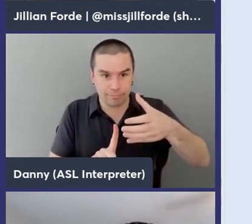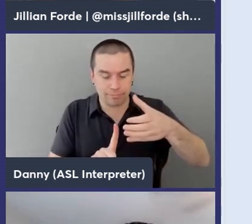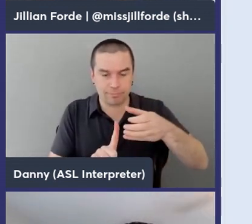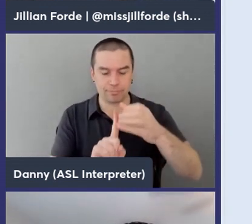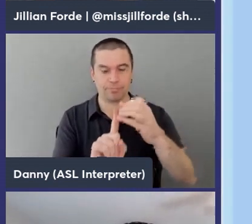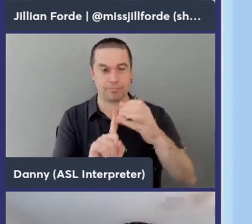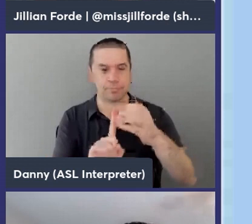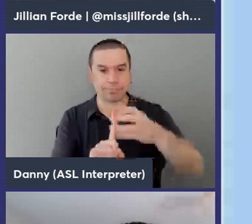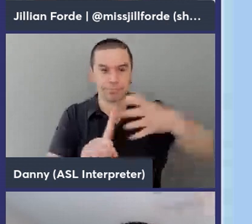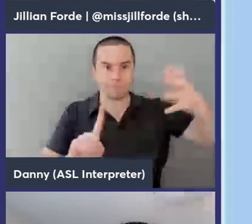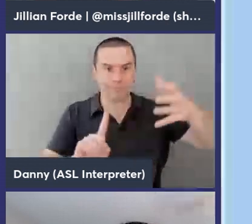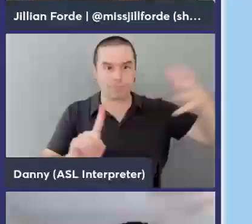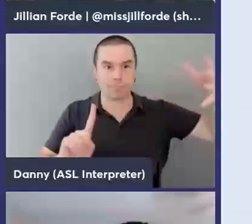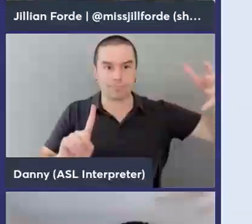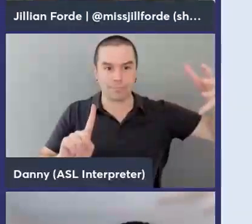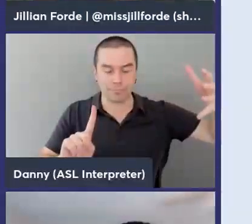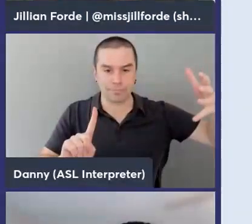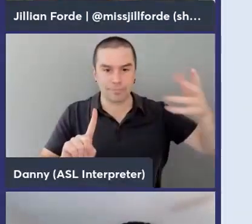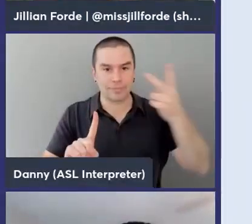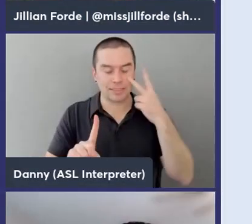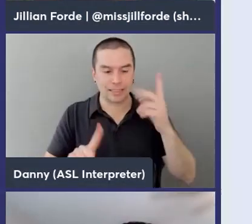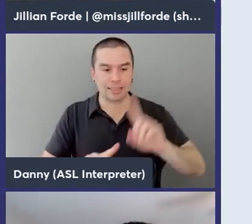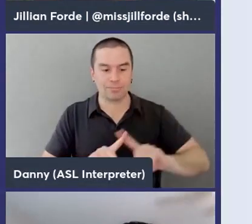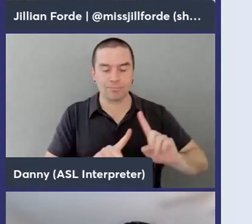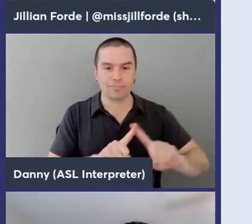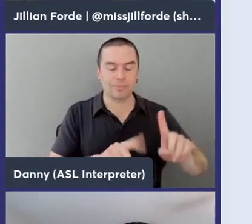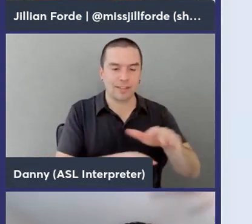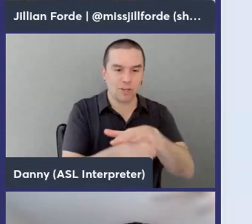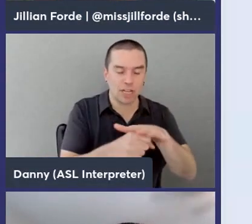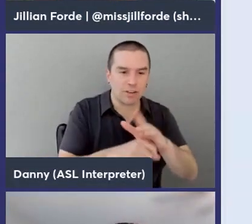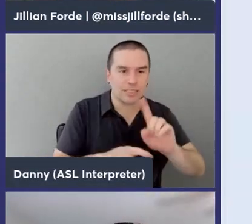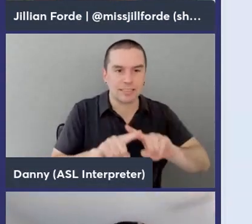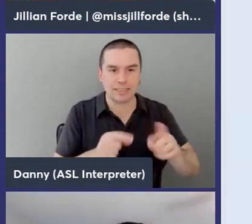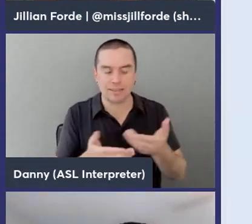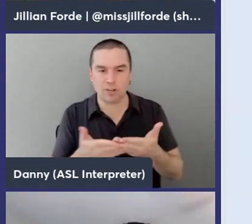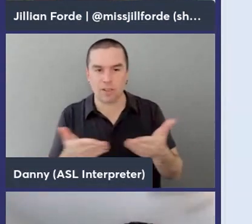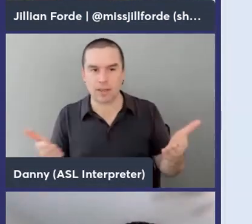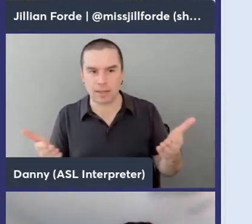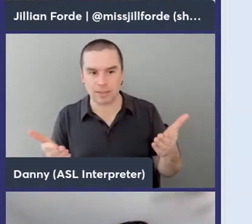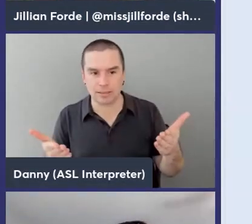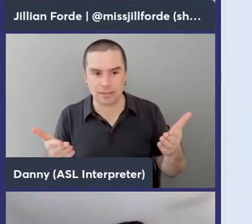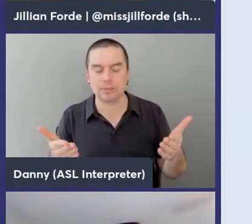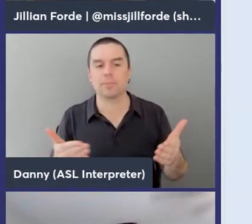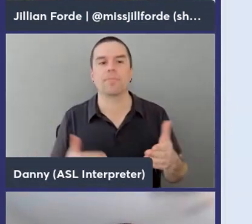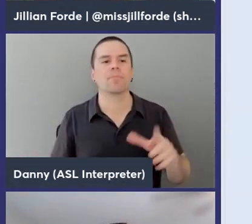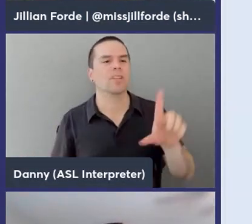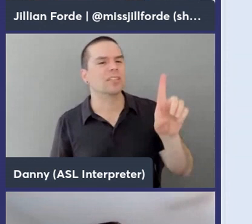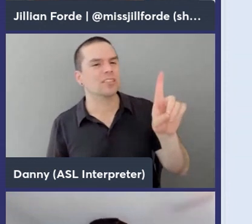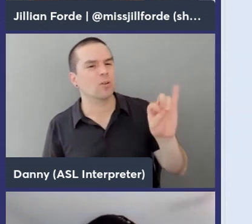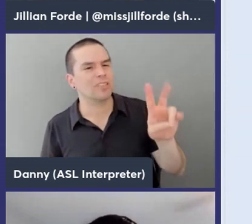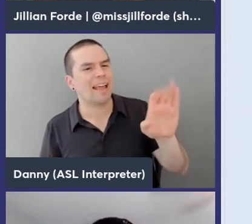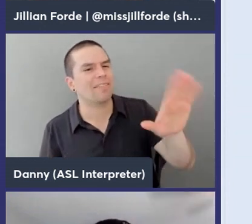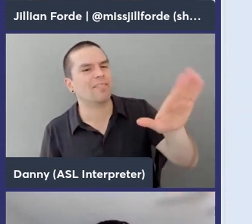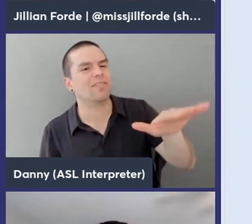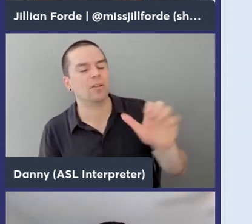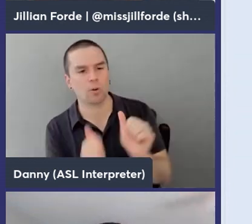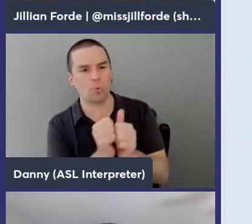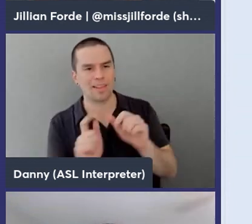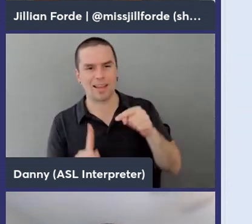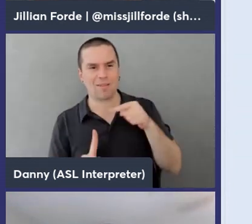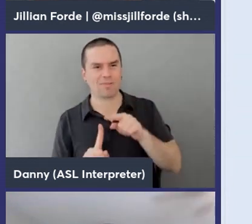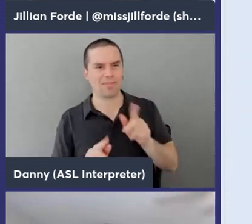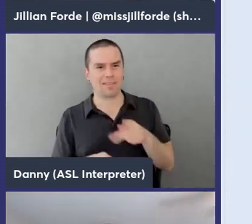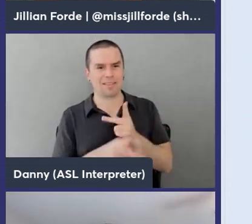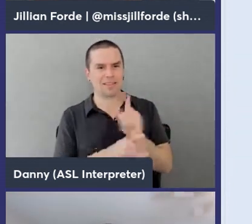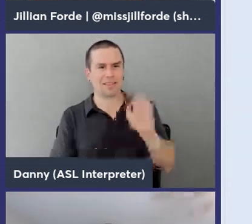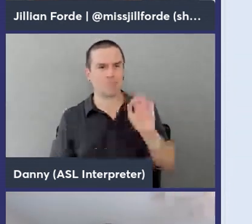variety of different areas and different things. So Dave, without a tool like this, like you would really need